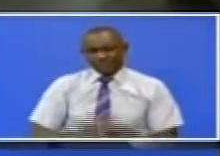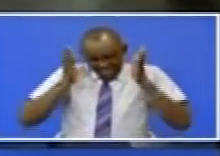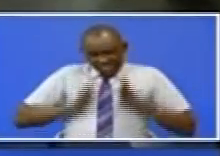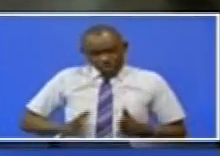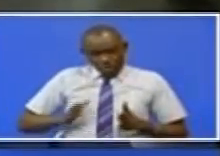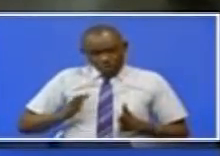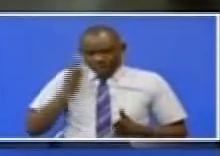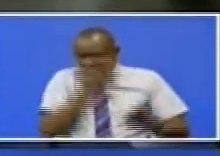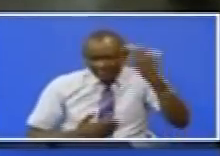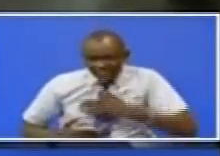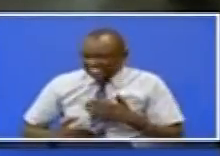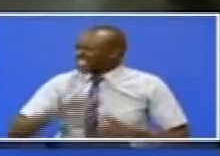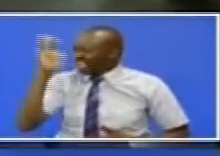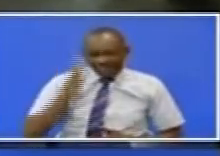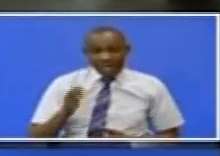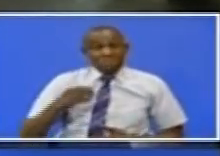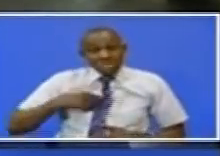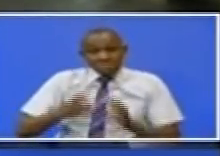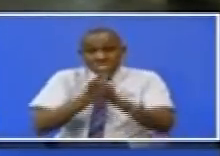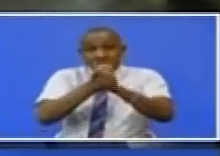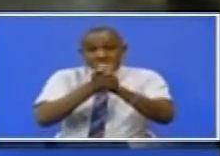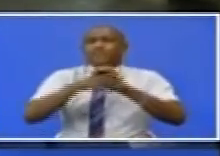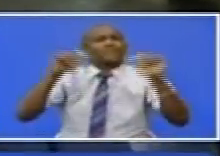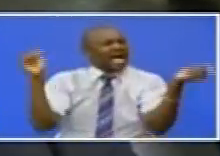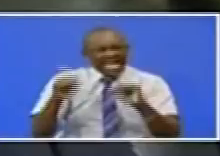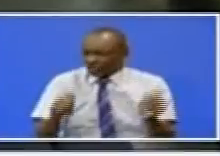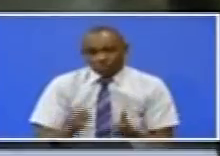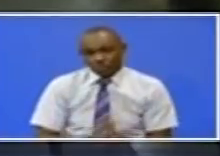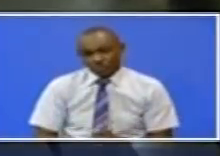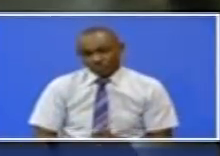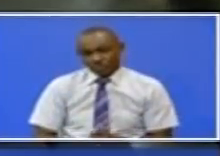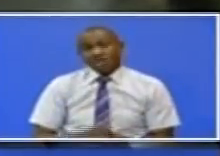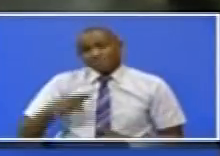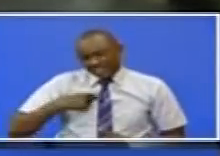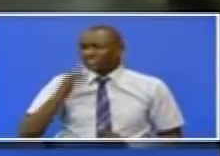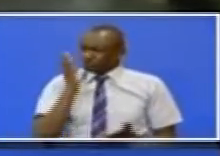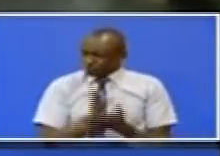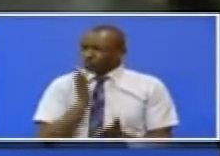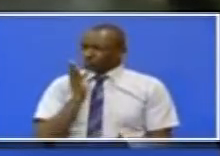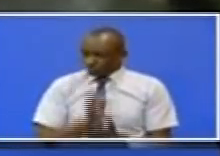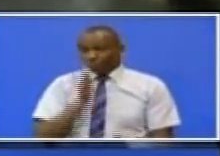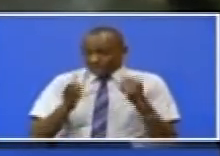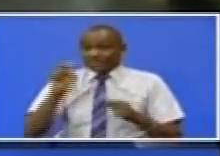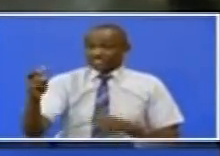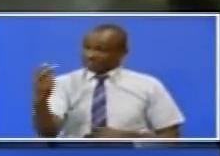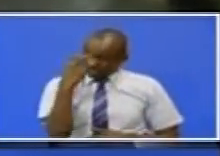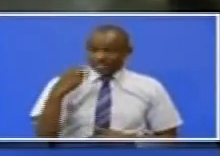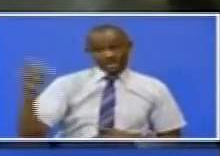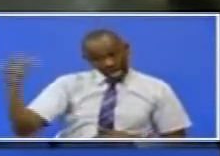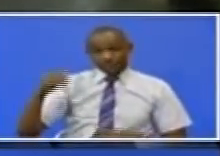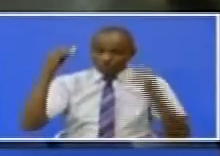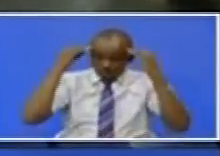physically. I've not even greeted his hand. I'm sure he must have seen me in court or